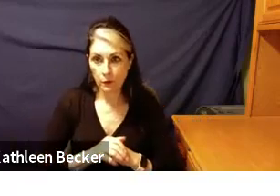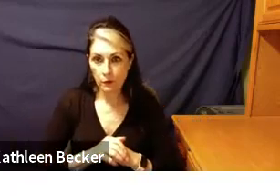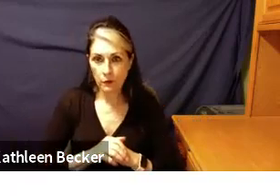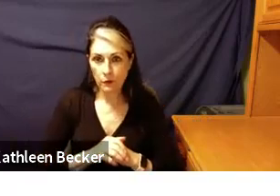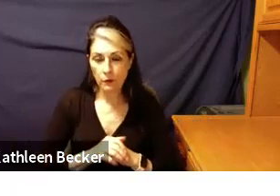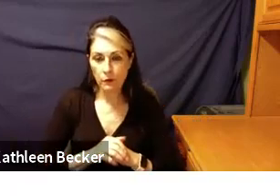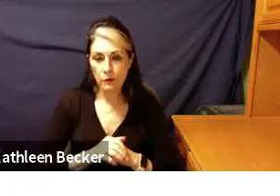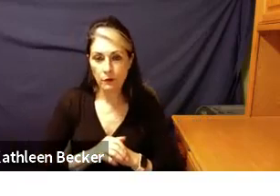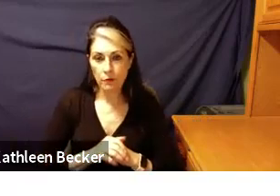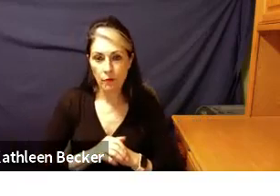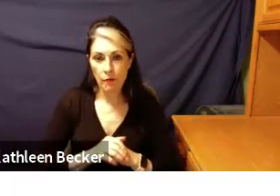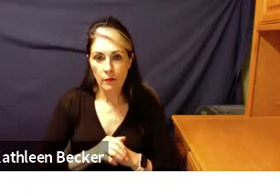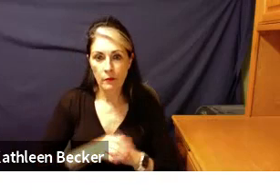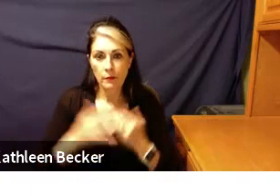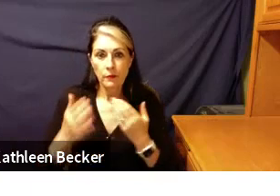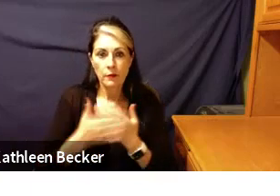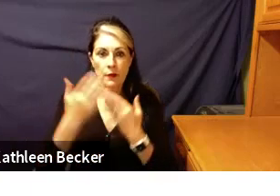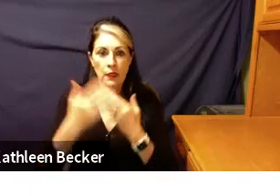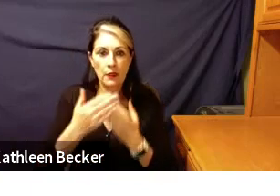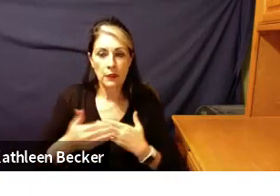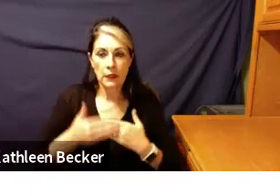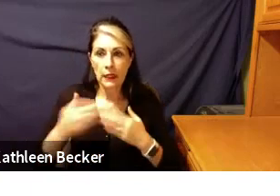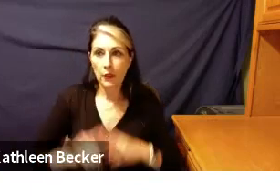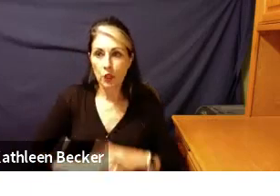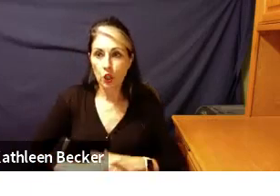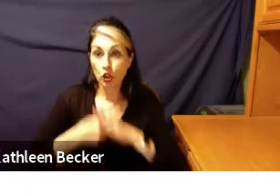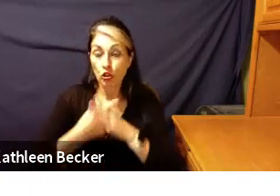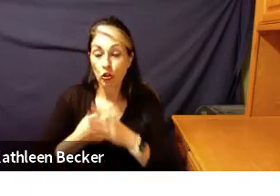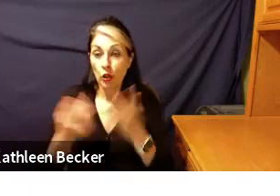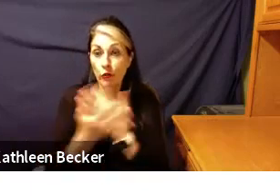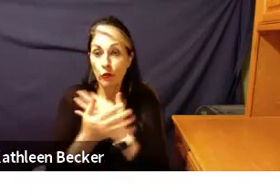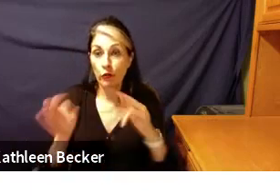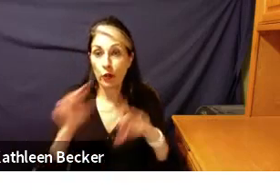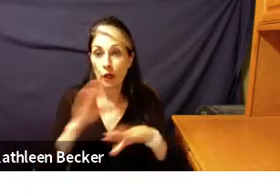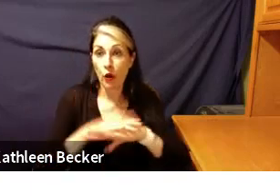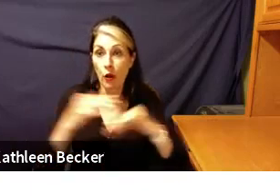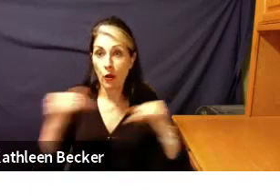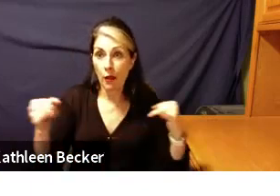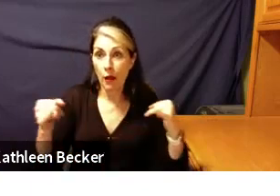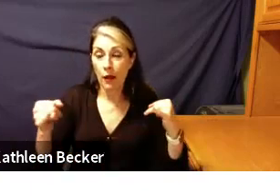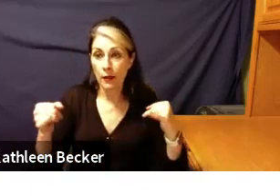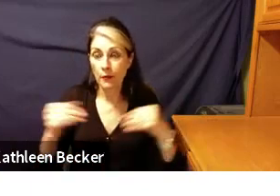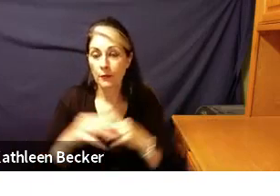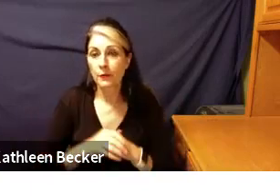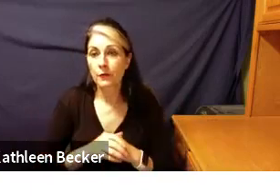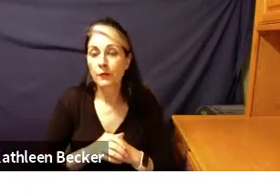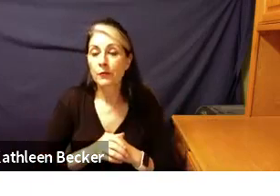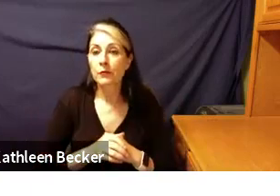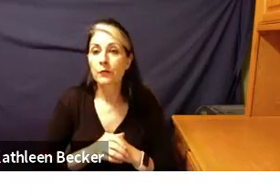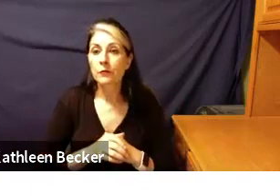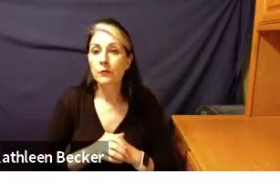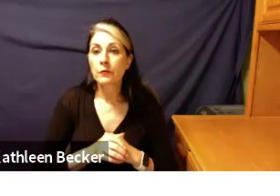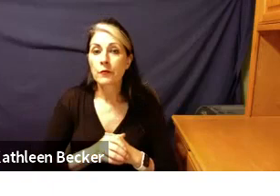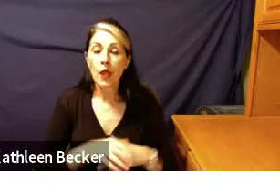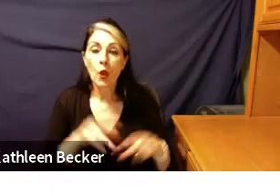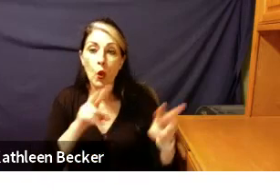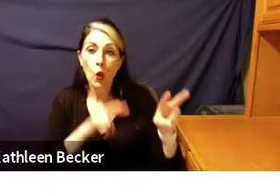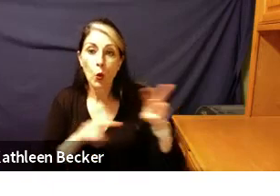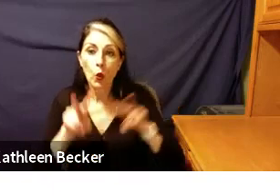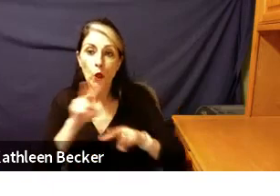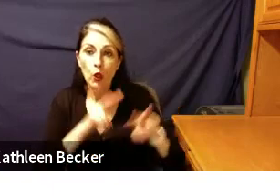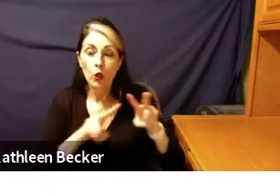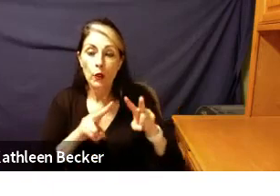It's really easy to get started with Paper, the free online tutoring platform. We're going to take a look at the